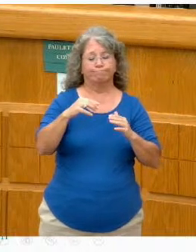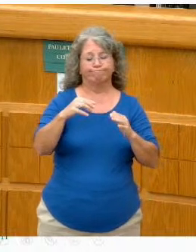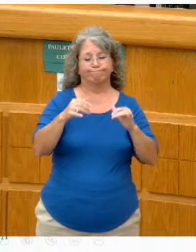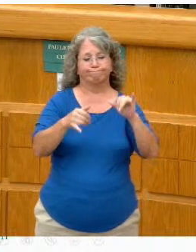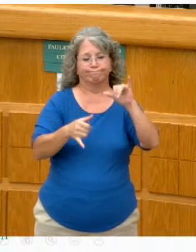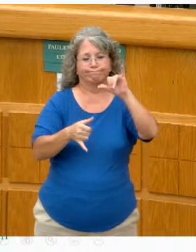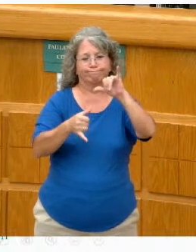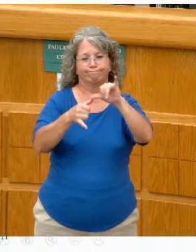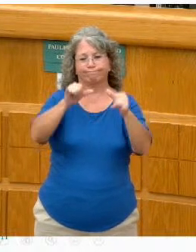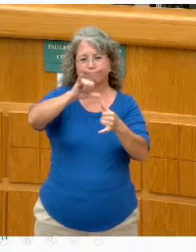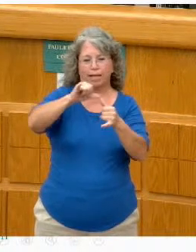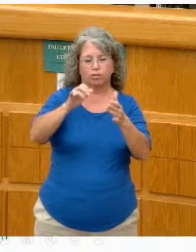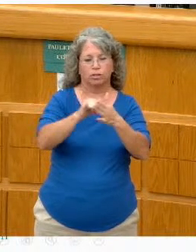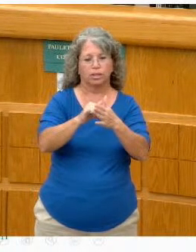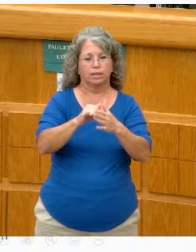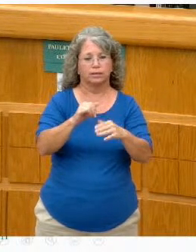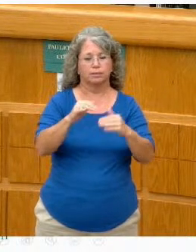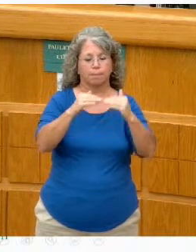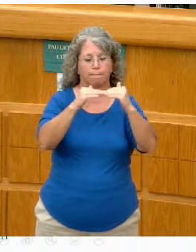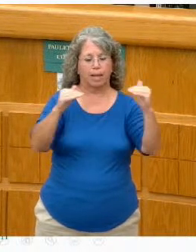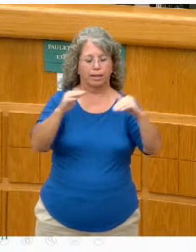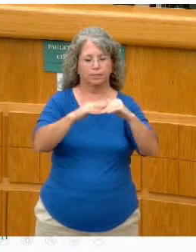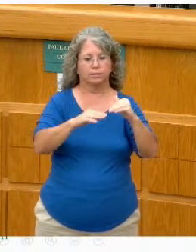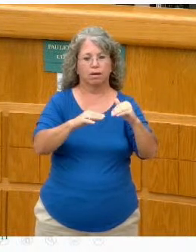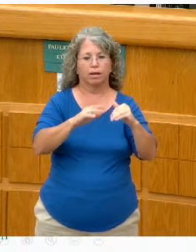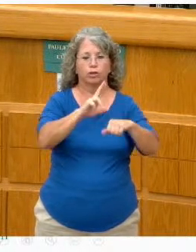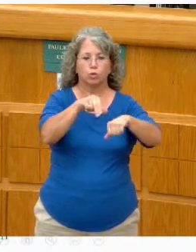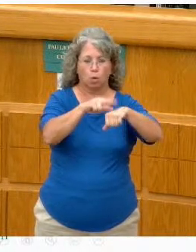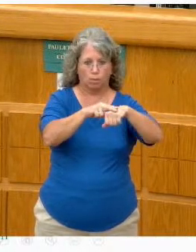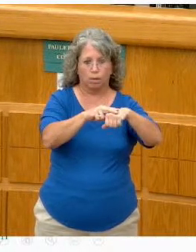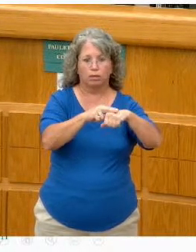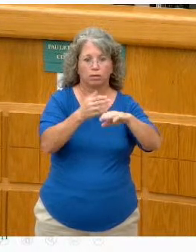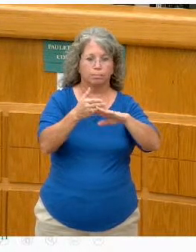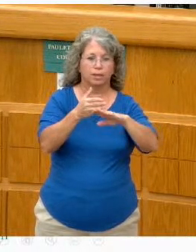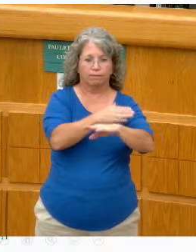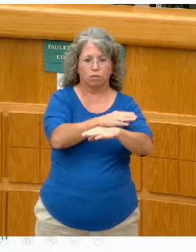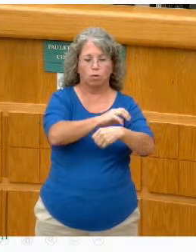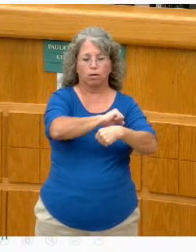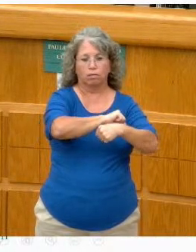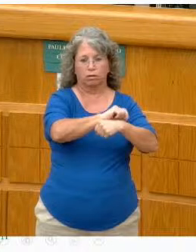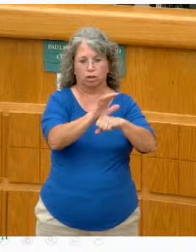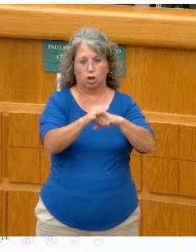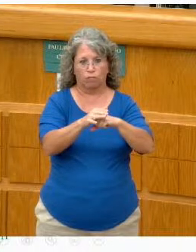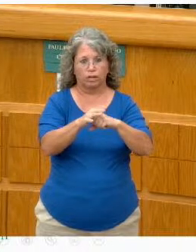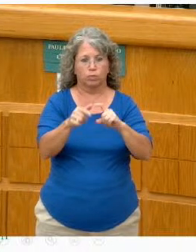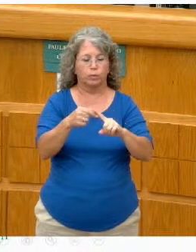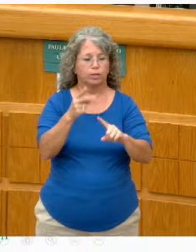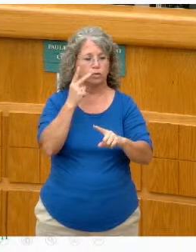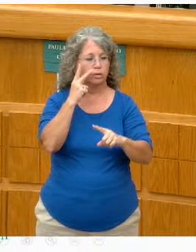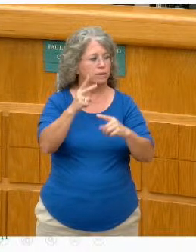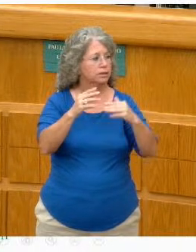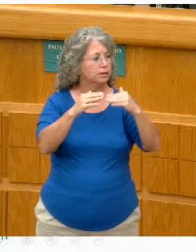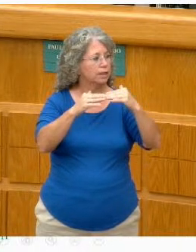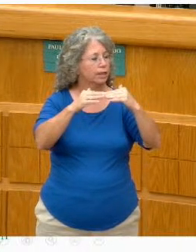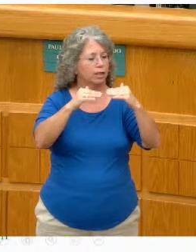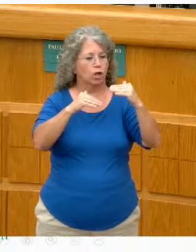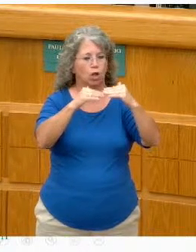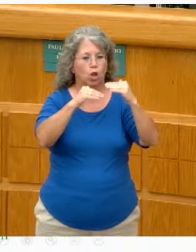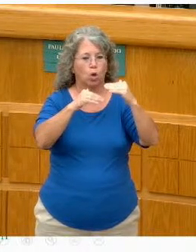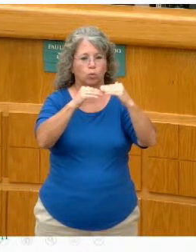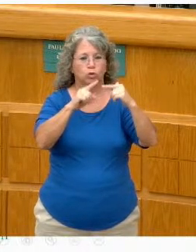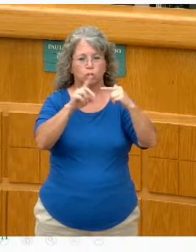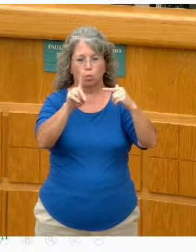on average and the proportion of people leaving home before the COVID-19 outbreak. So when you see points up here around 100, that